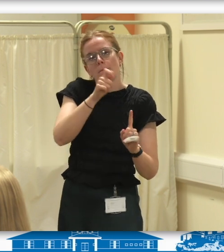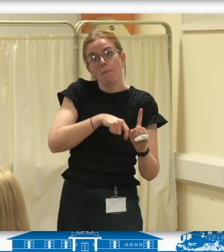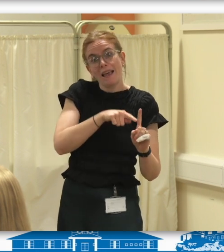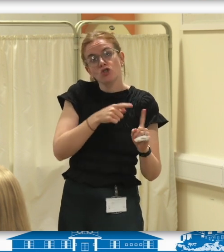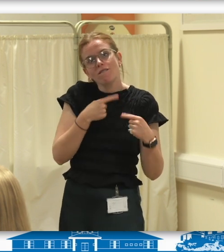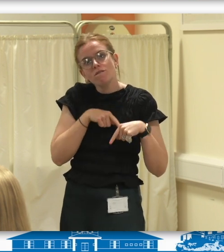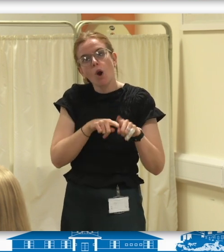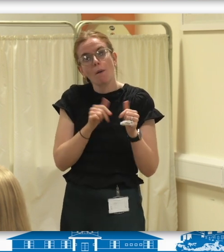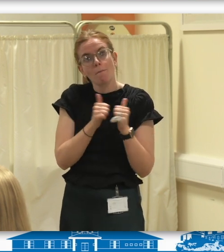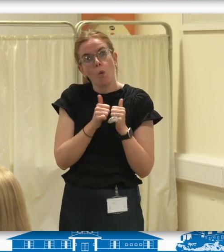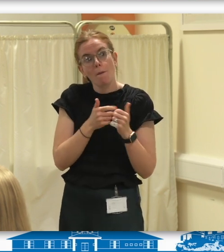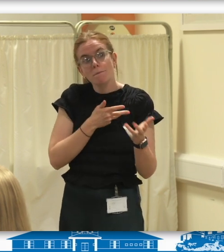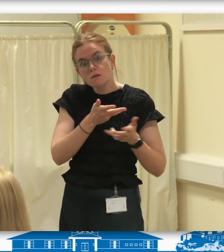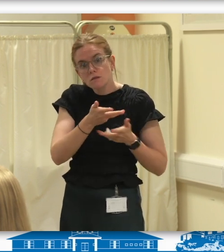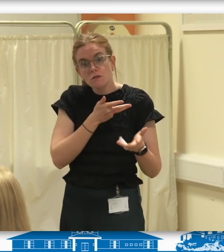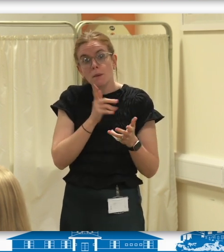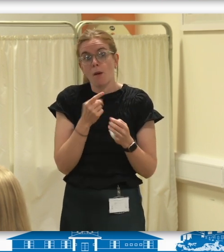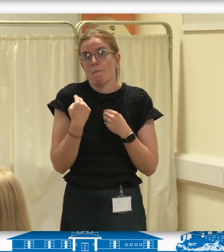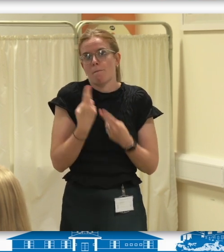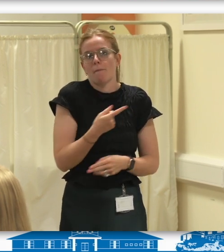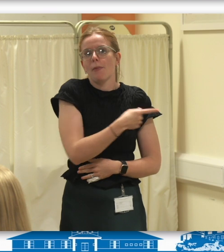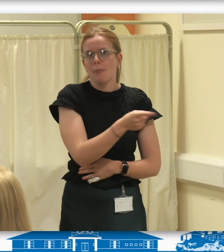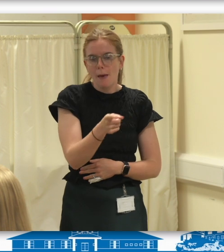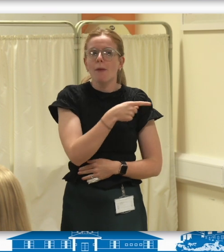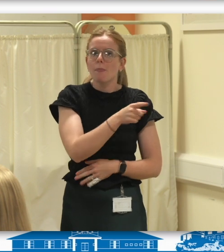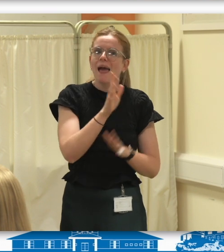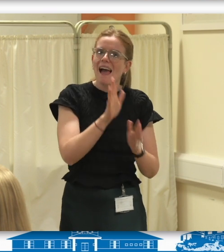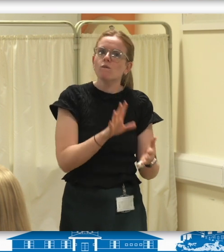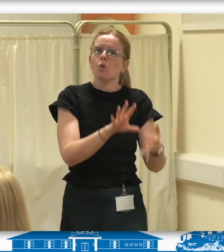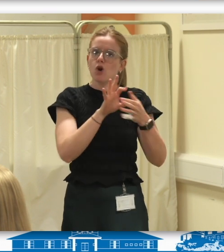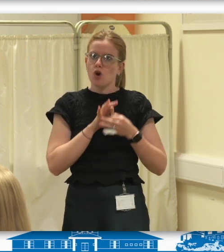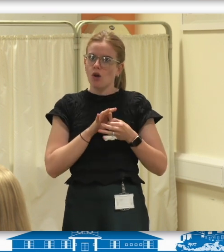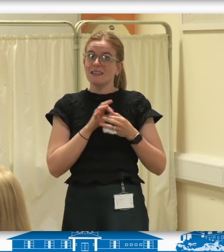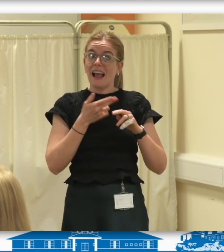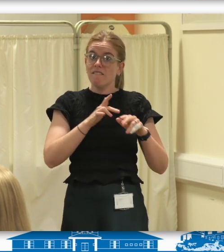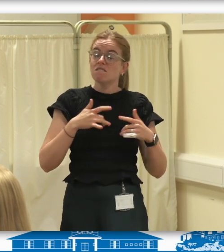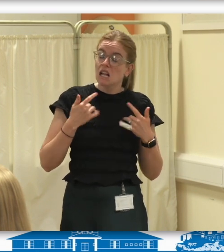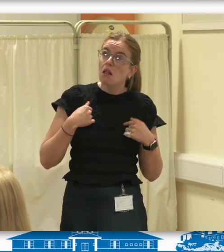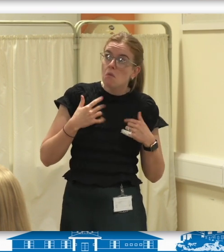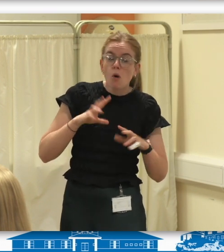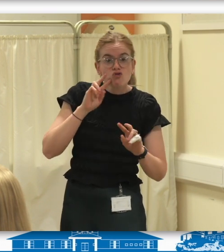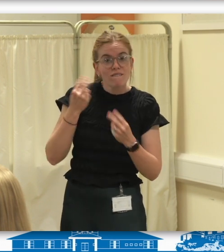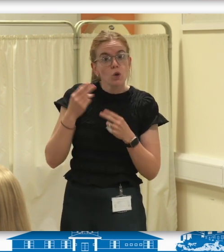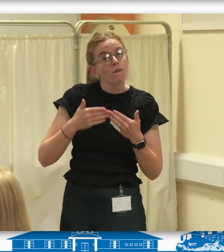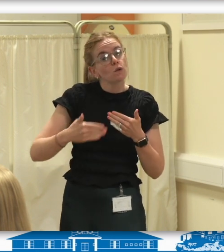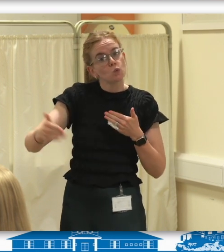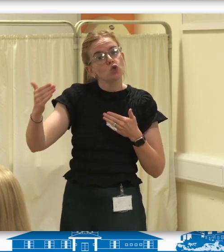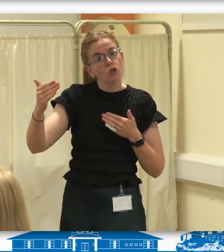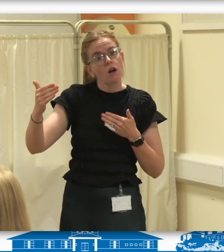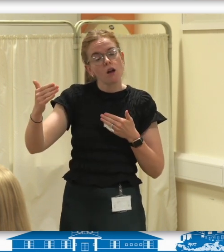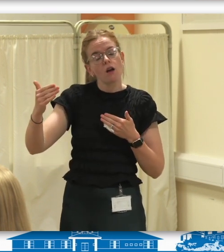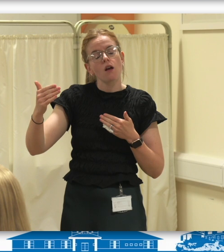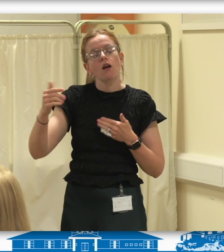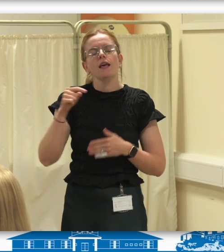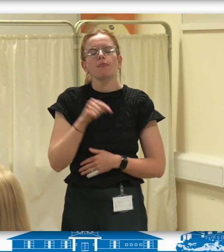appointment, which is where then the ownership is on the patient to contact the service should they need a review in the future. And this tends to be